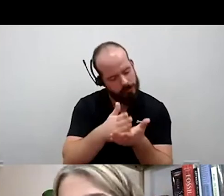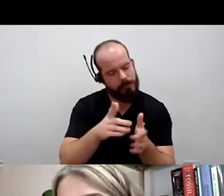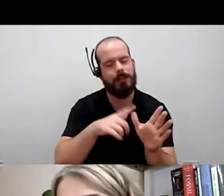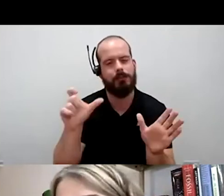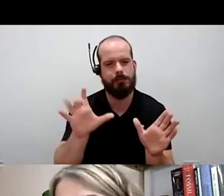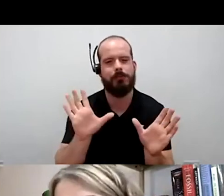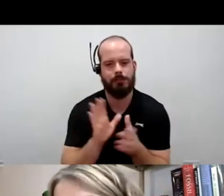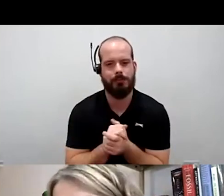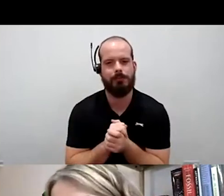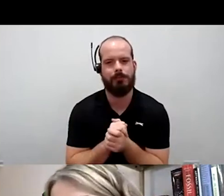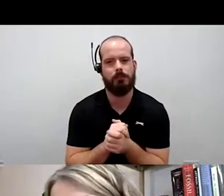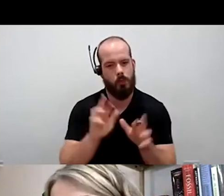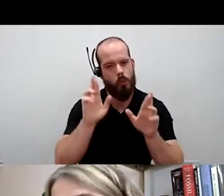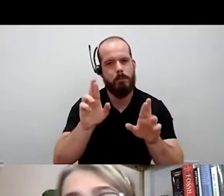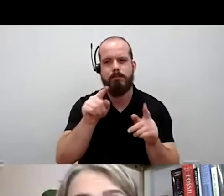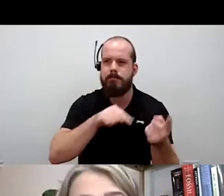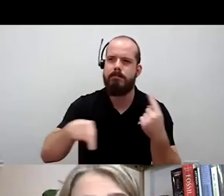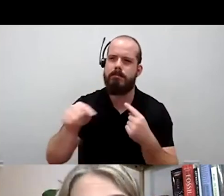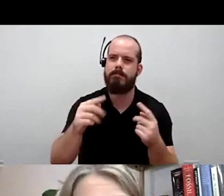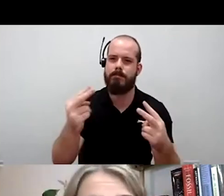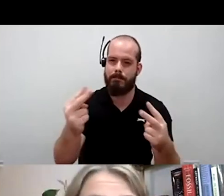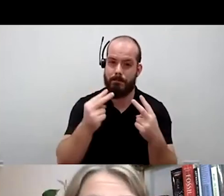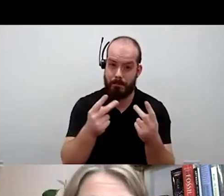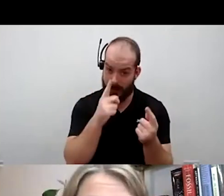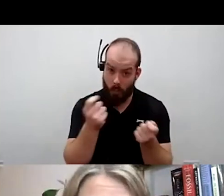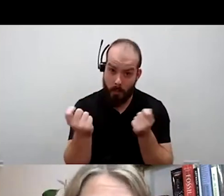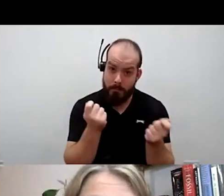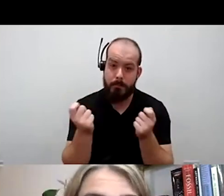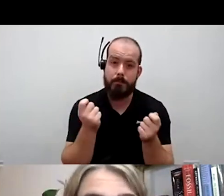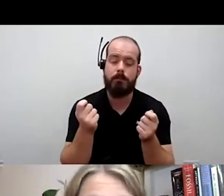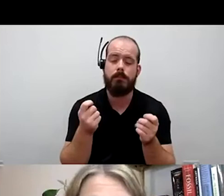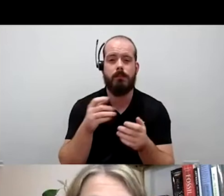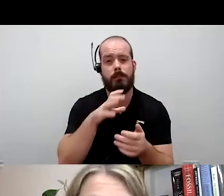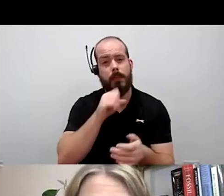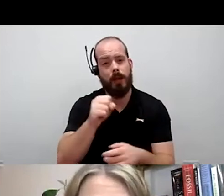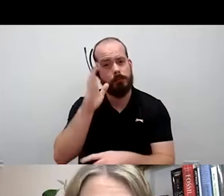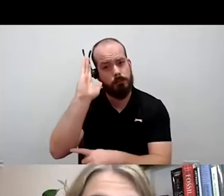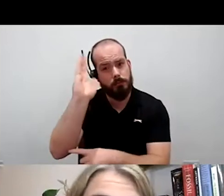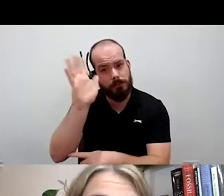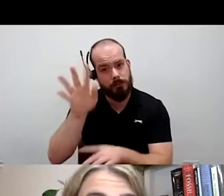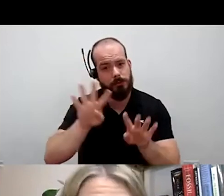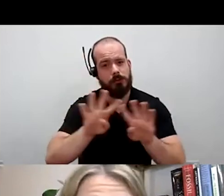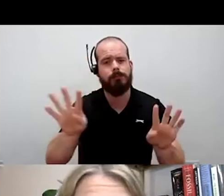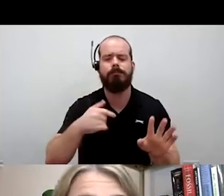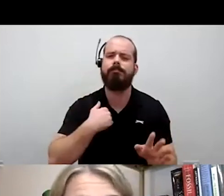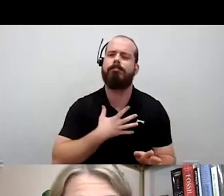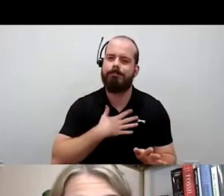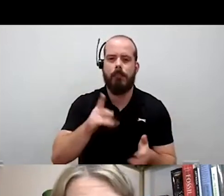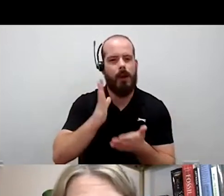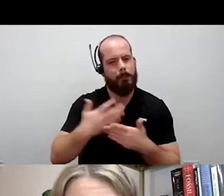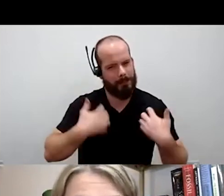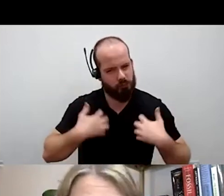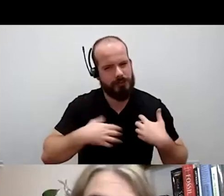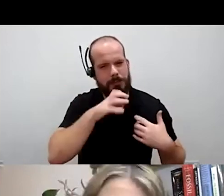hope that you can all cope with the fact that we have to listen to so many men. I can assure you that they are interesting men, so I hope they